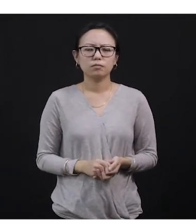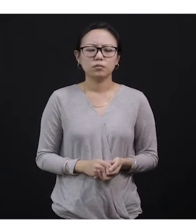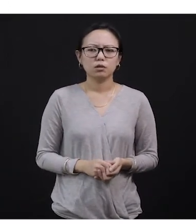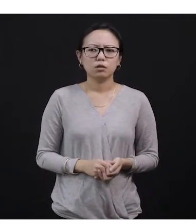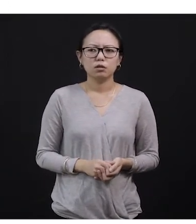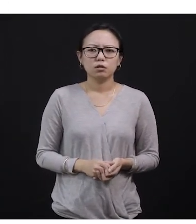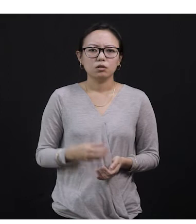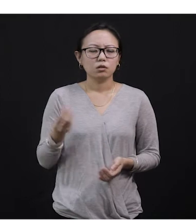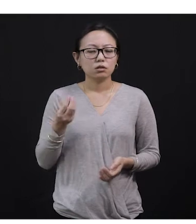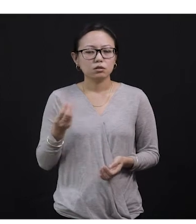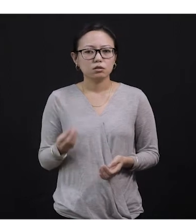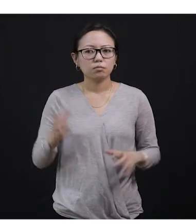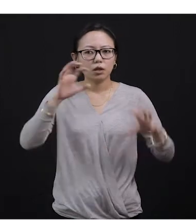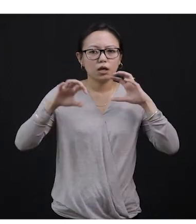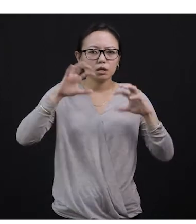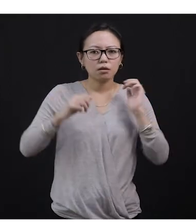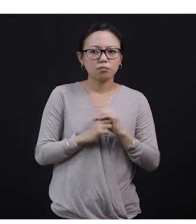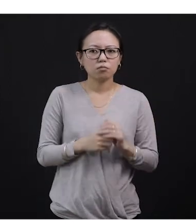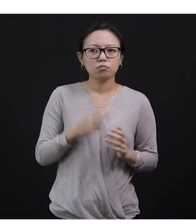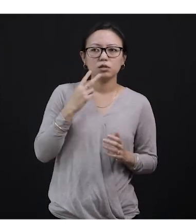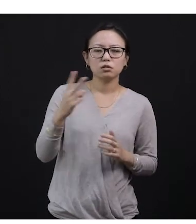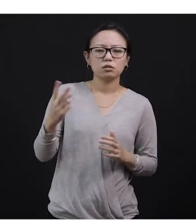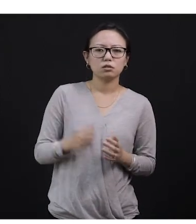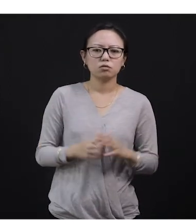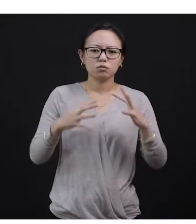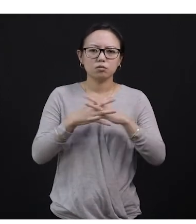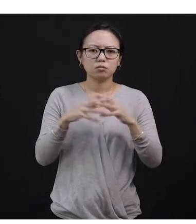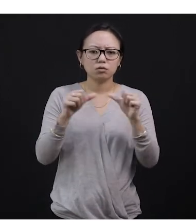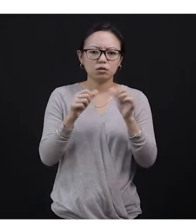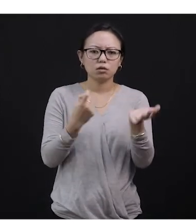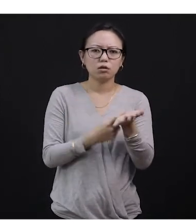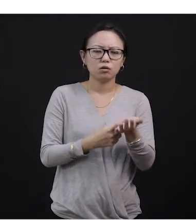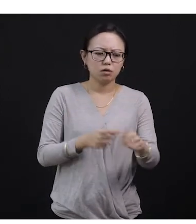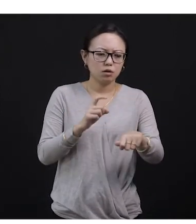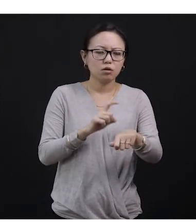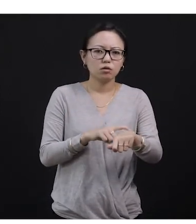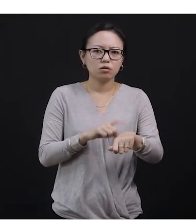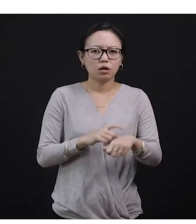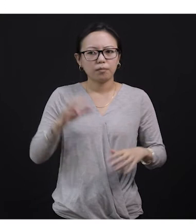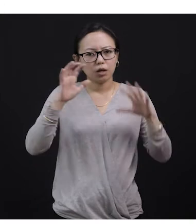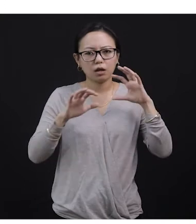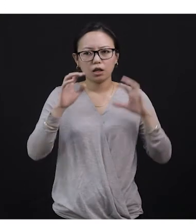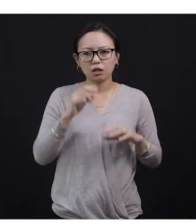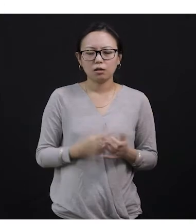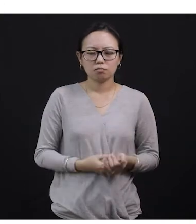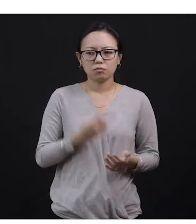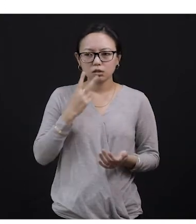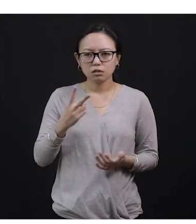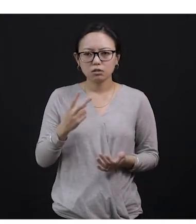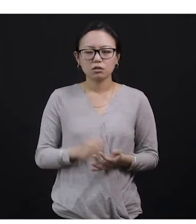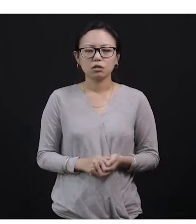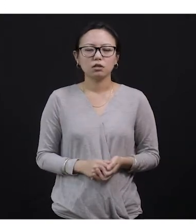to deal with animals. While going on a war, they used to take their animals along with them. So they used